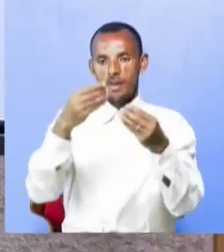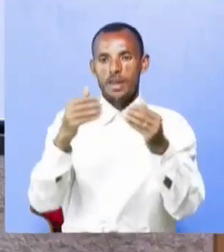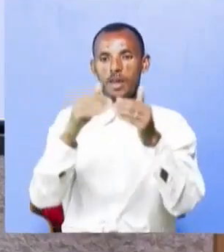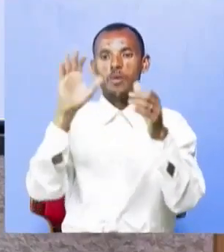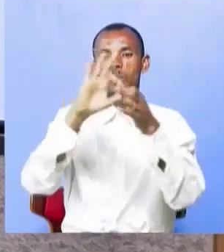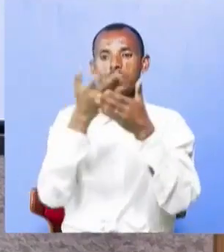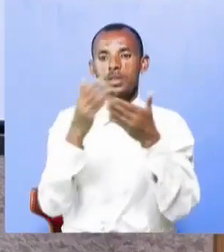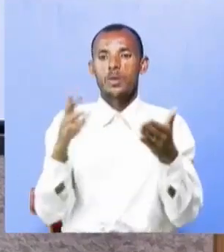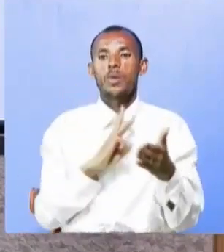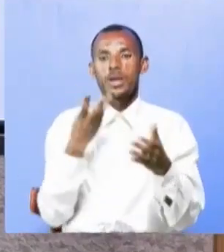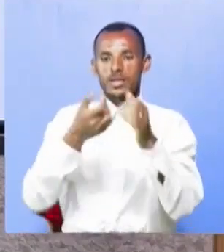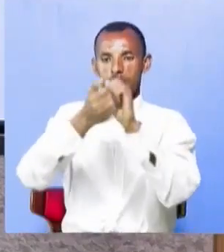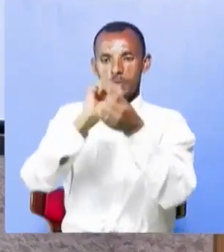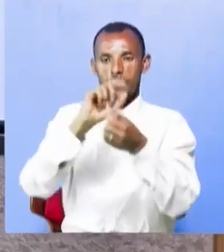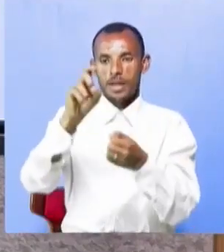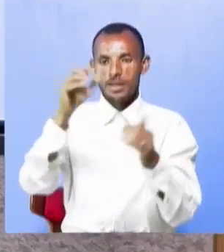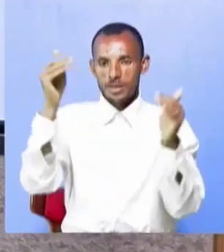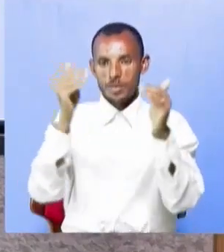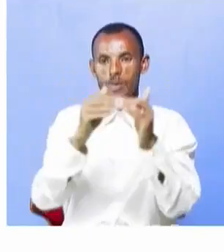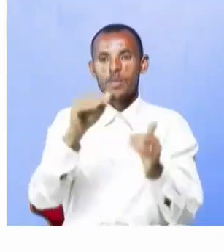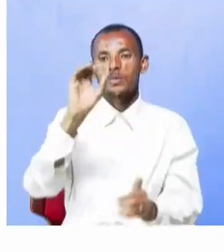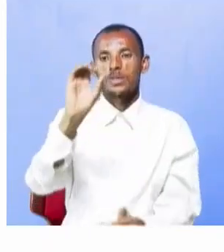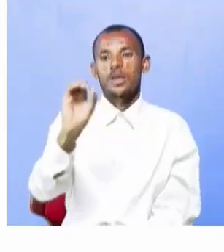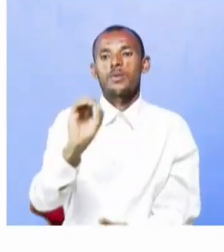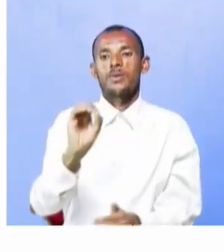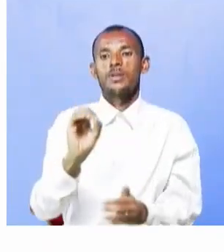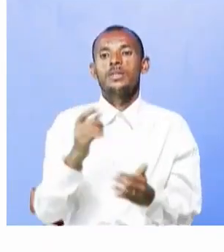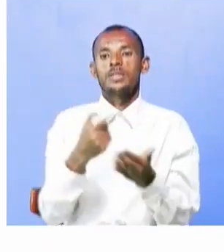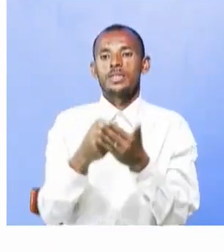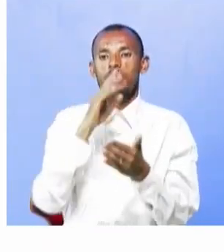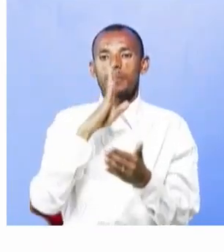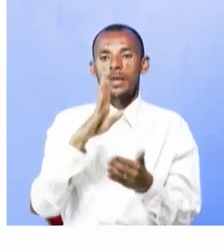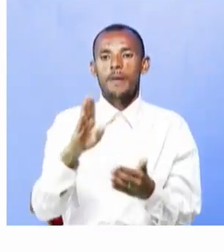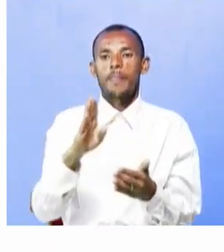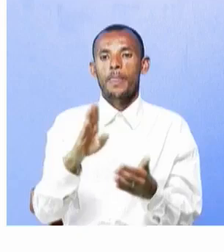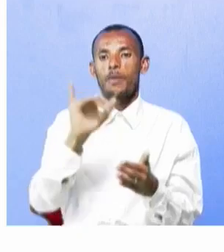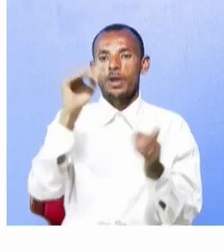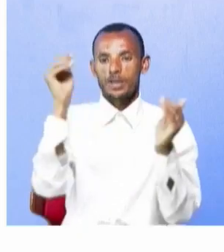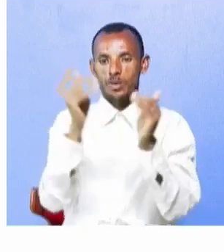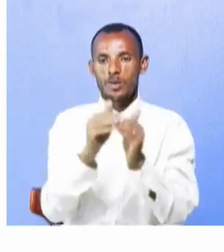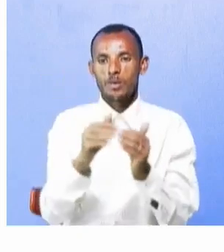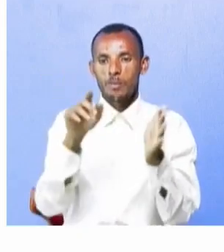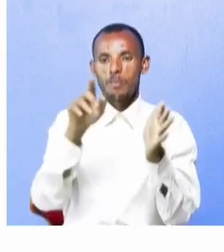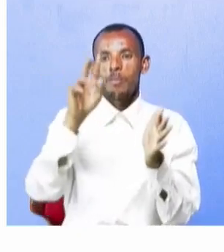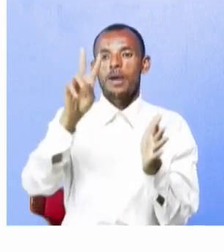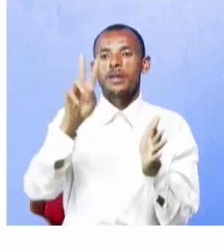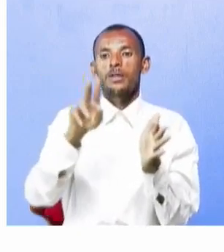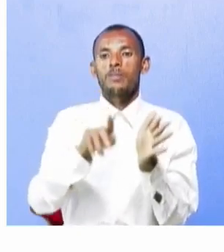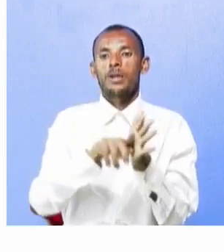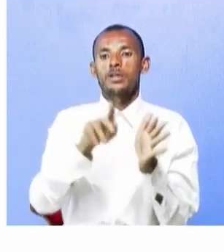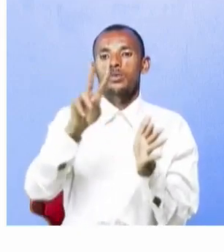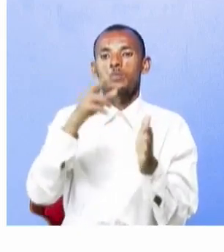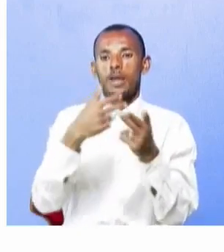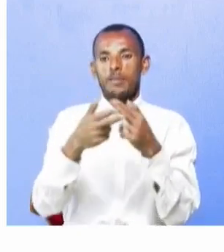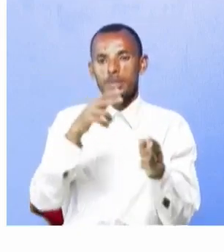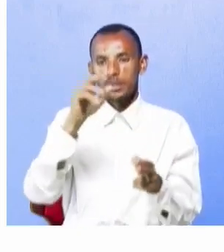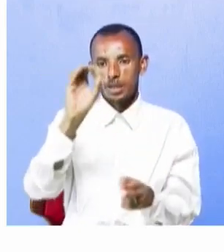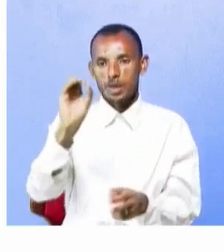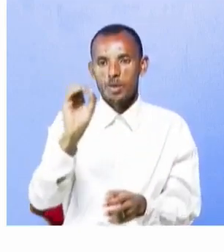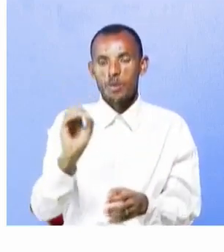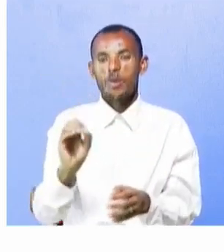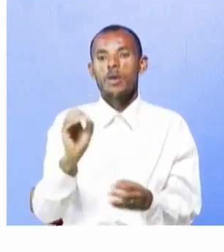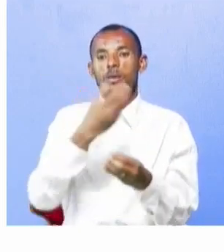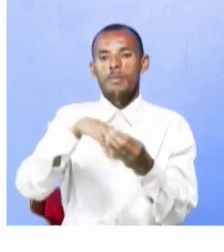equation, we substitute x is equals to 0, then this becomes y is equals to minus 2 times 0 plus